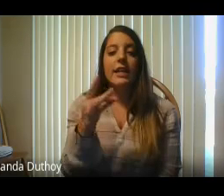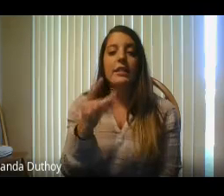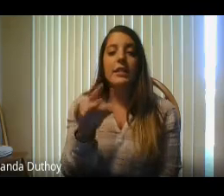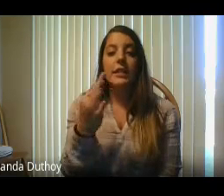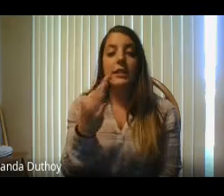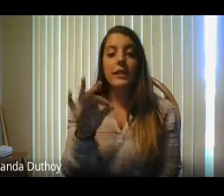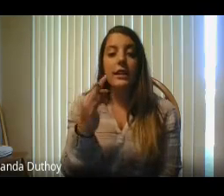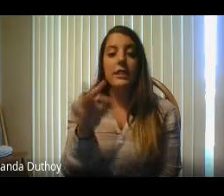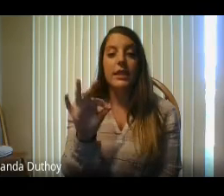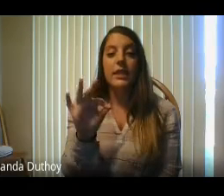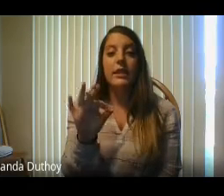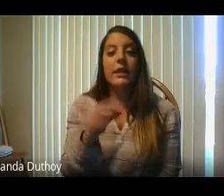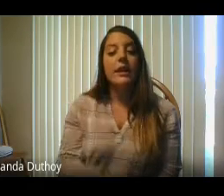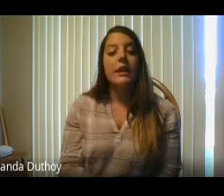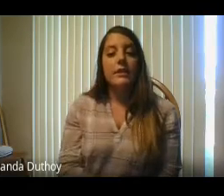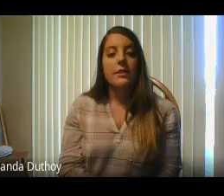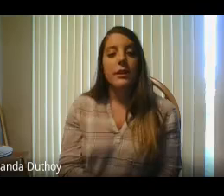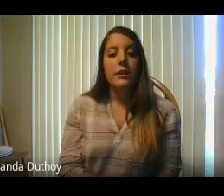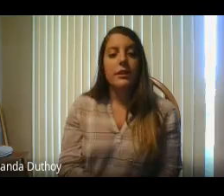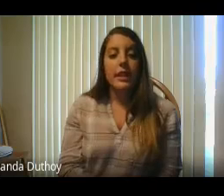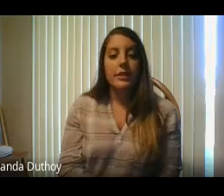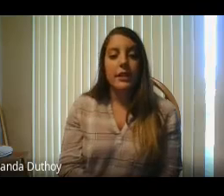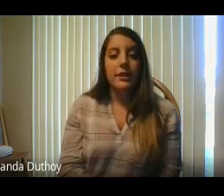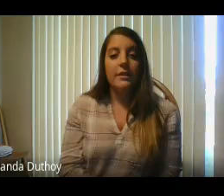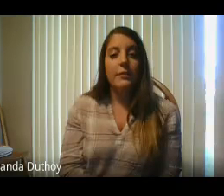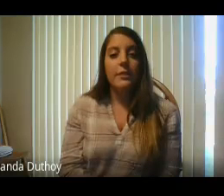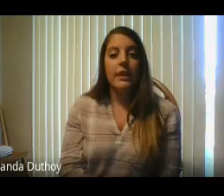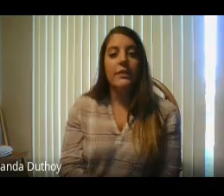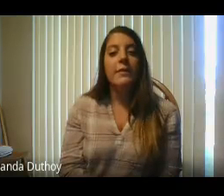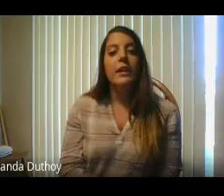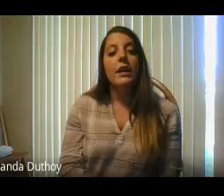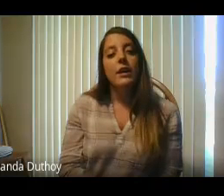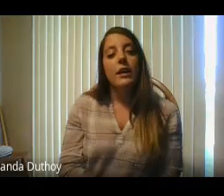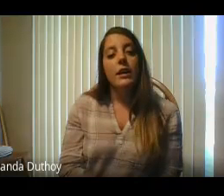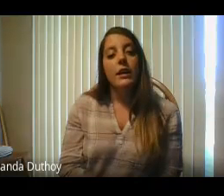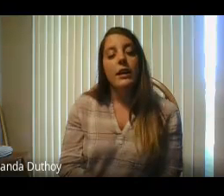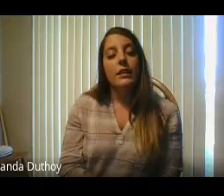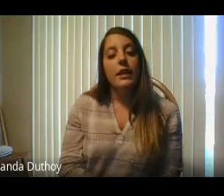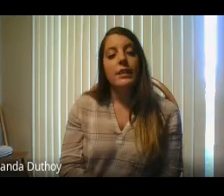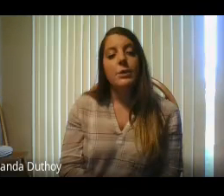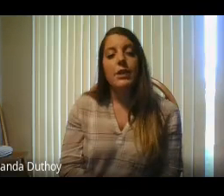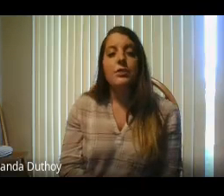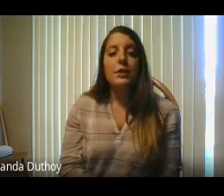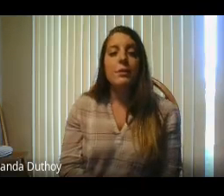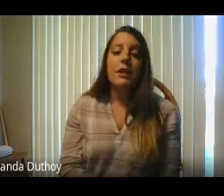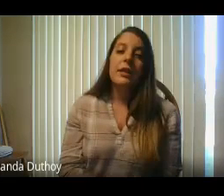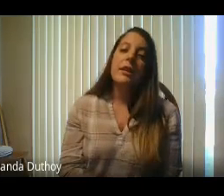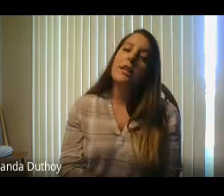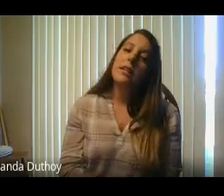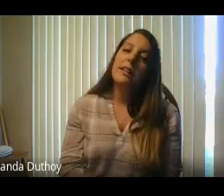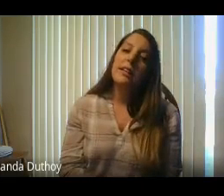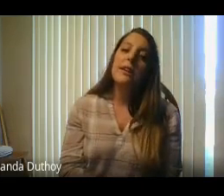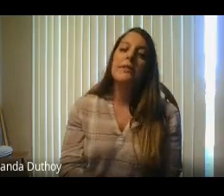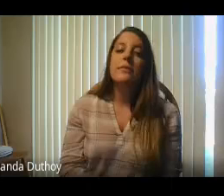17, 18, 19. So they're all dancing. Okay. Then 20 through